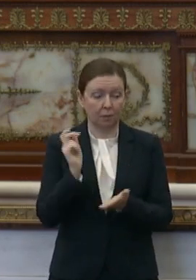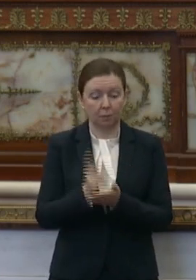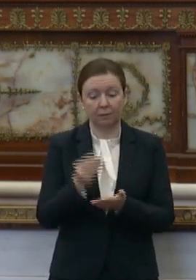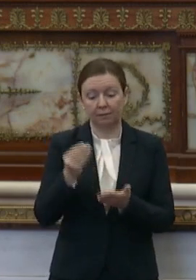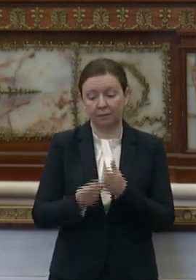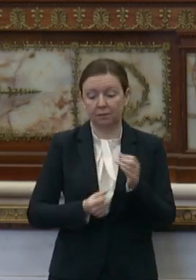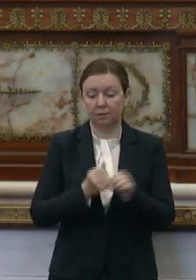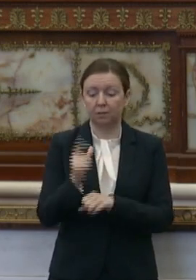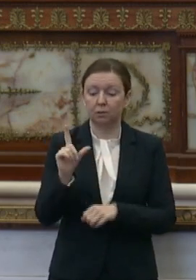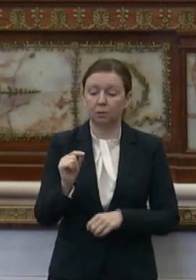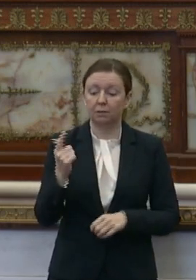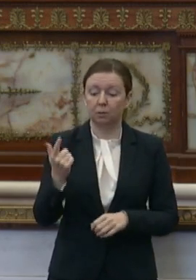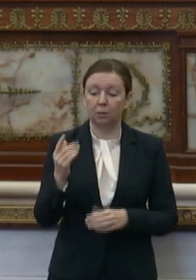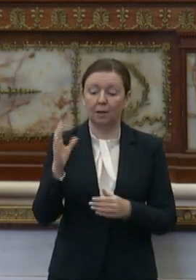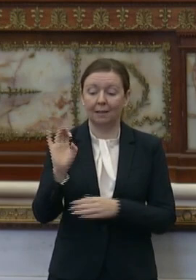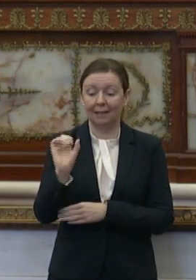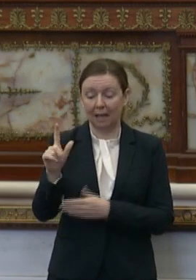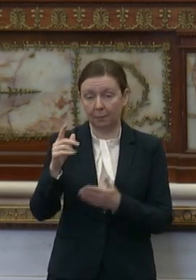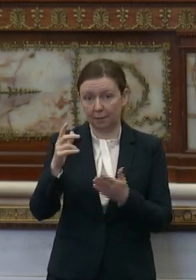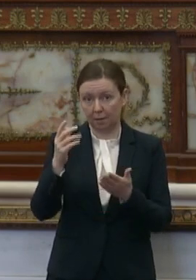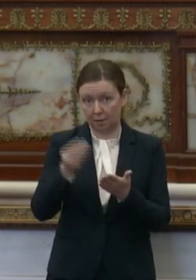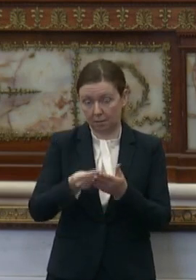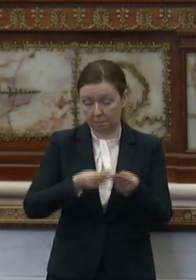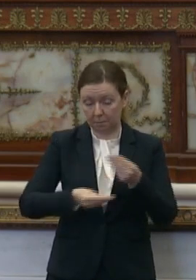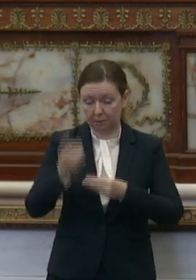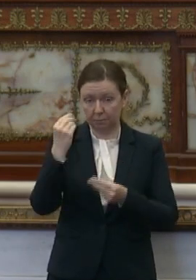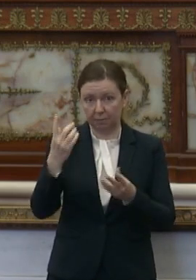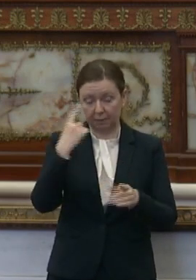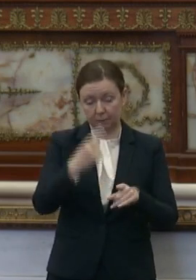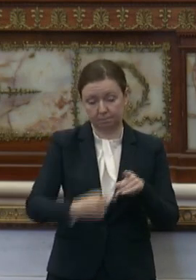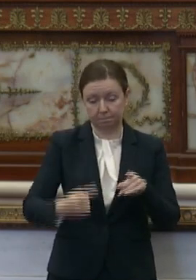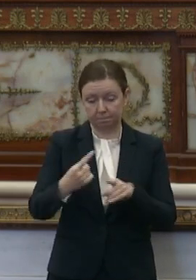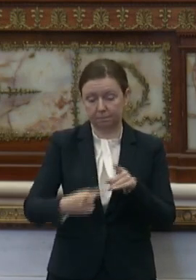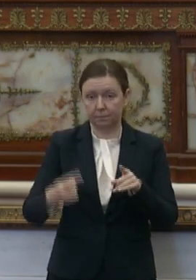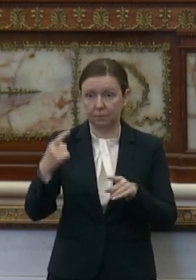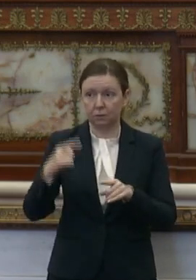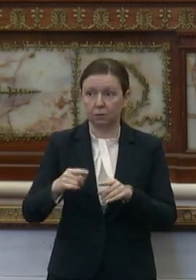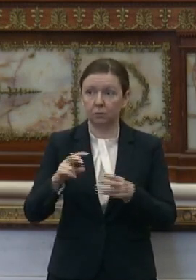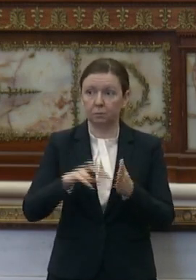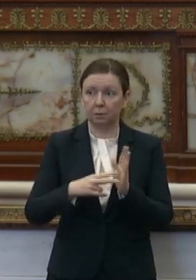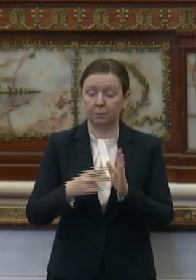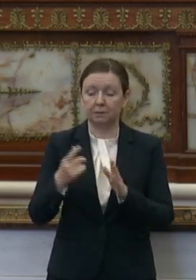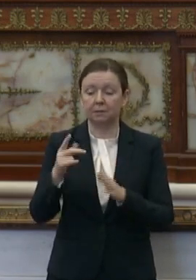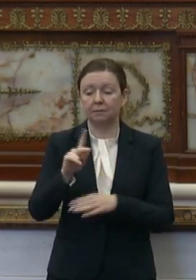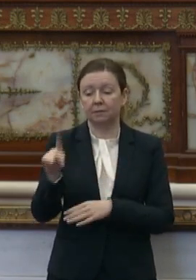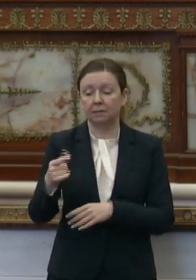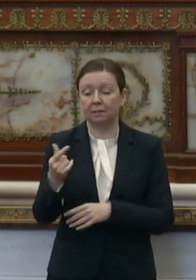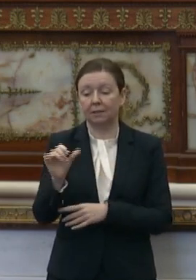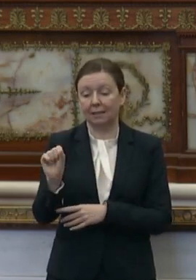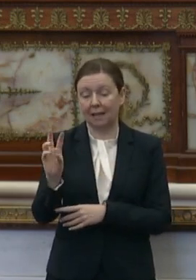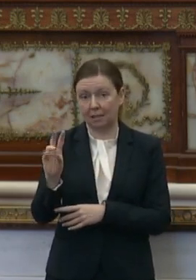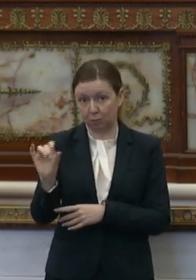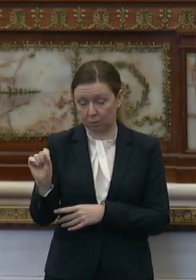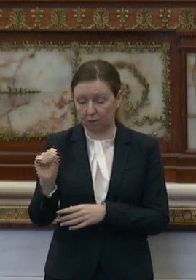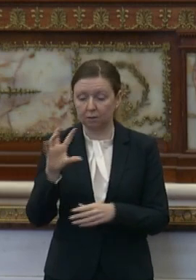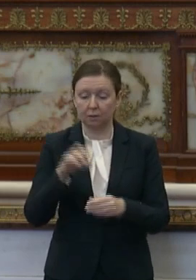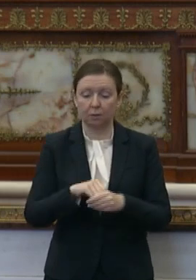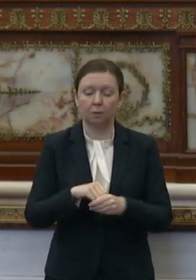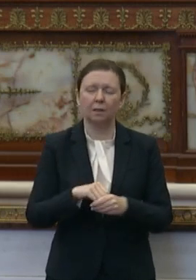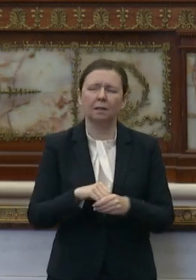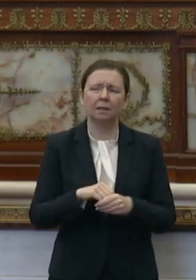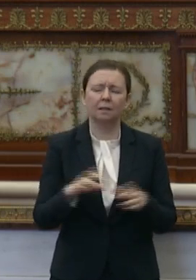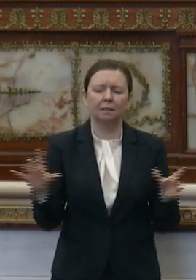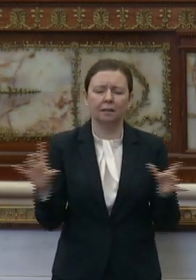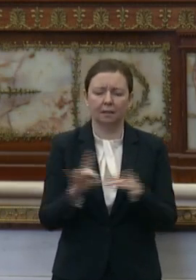year 2021 capital budget, providing for expenditures for the capital purposes of the Philadelphia Gas Works, including the supplying of funds in